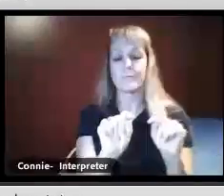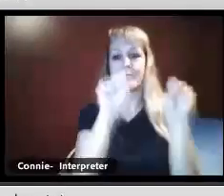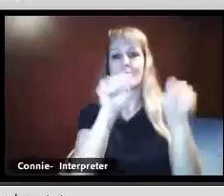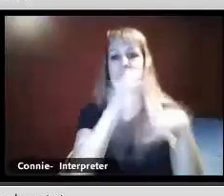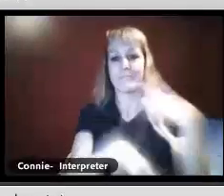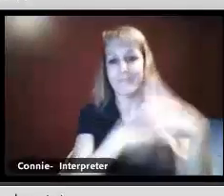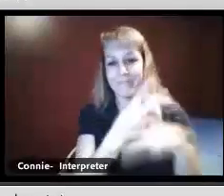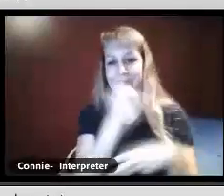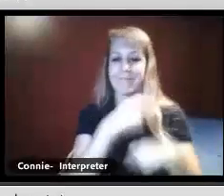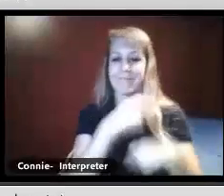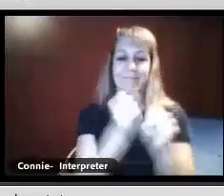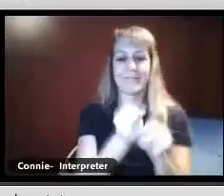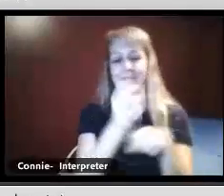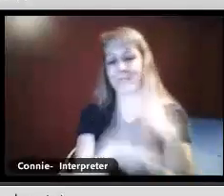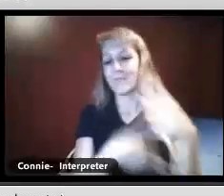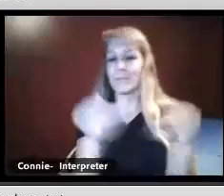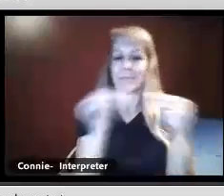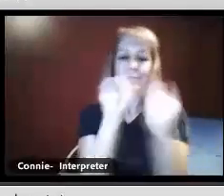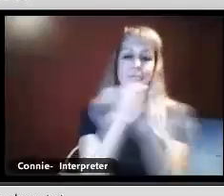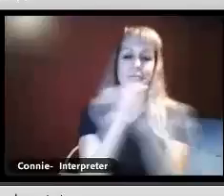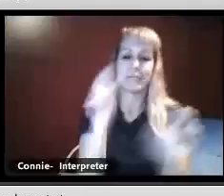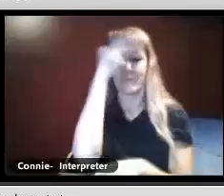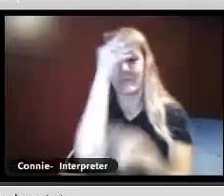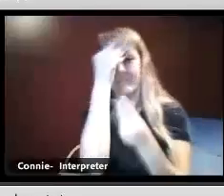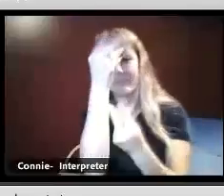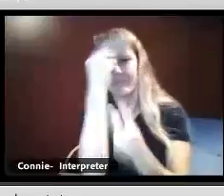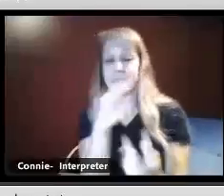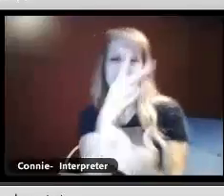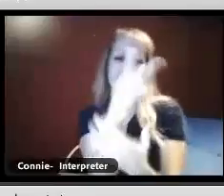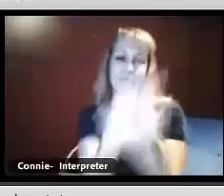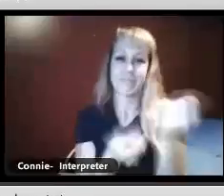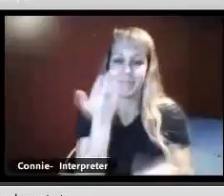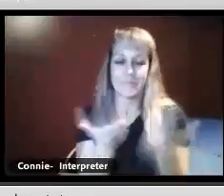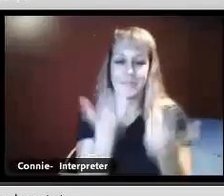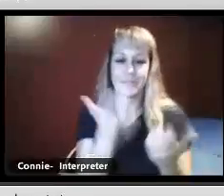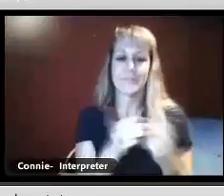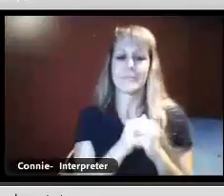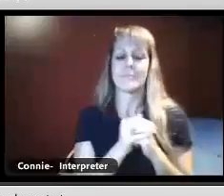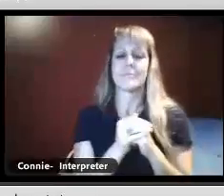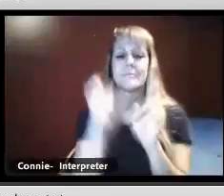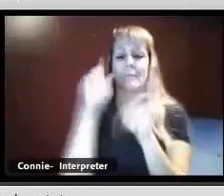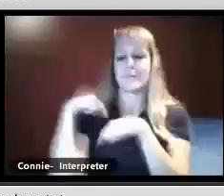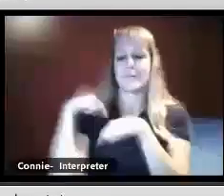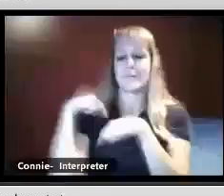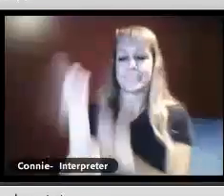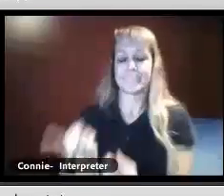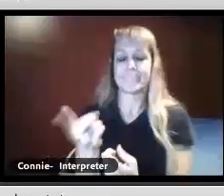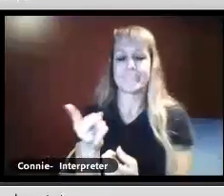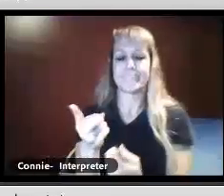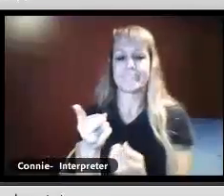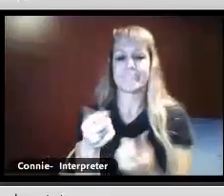or make the world safe for information, probably a little bit of both, has long had a subset